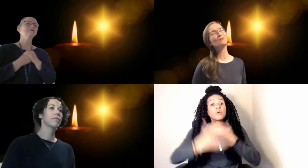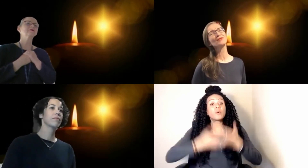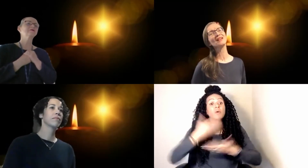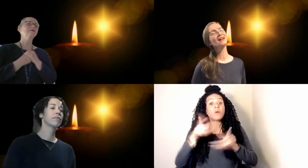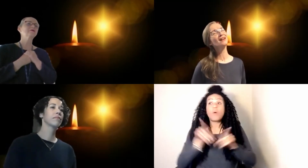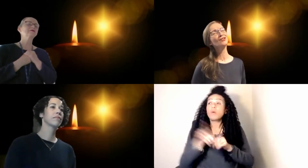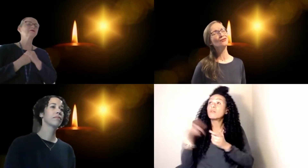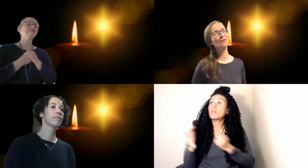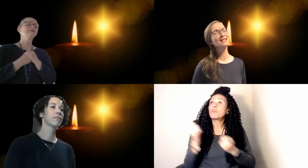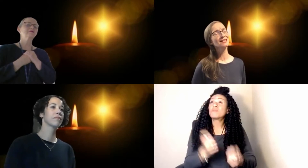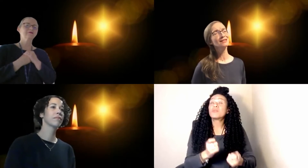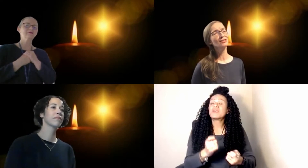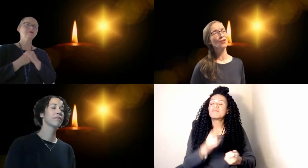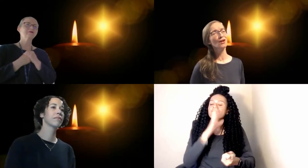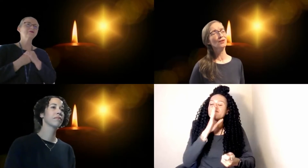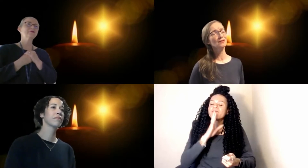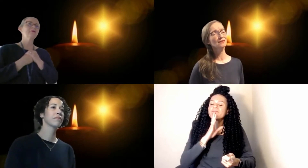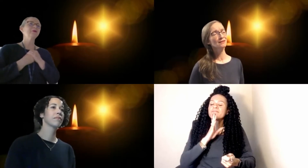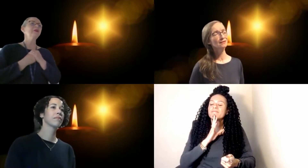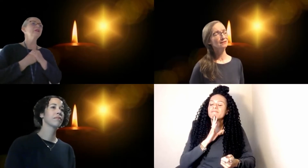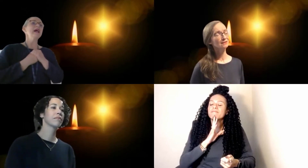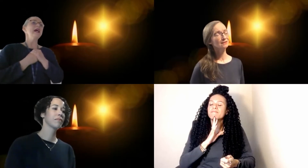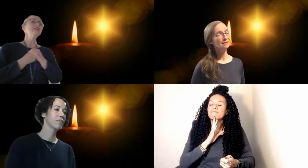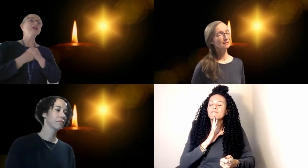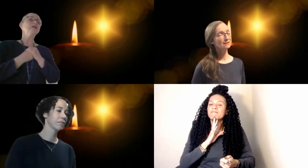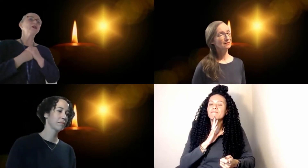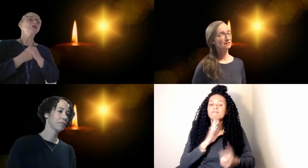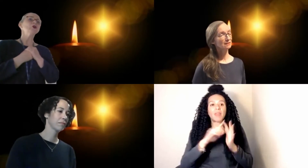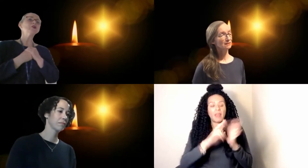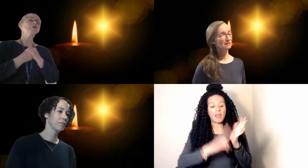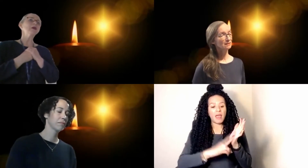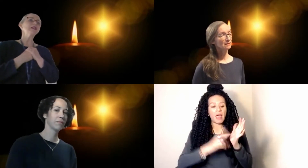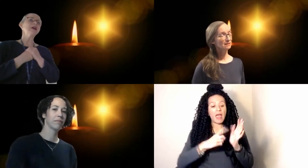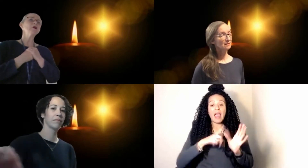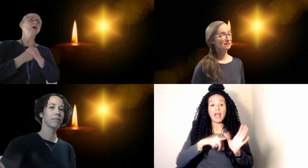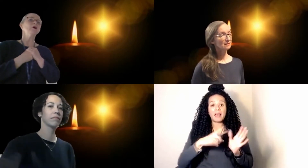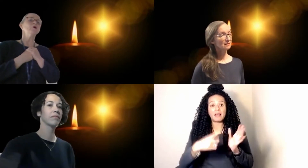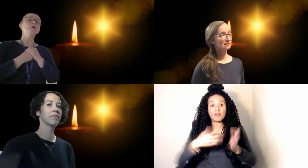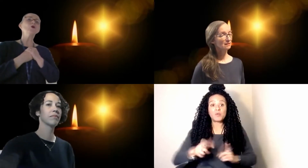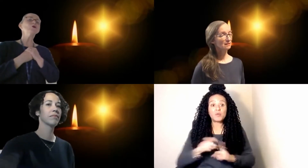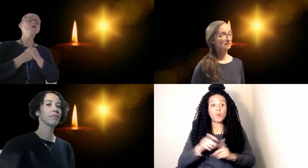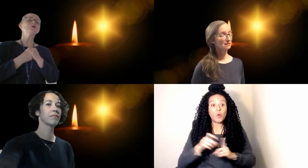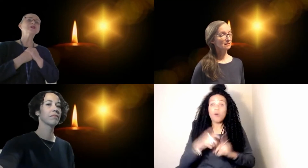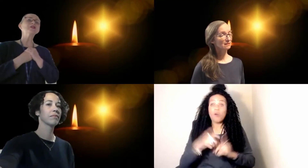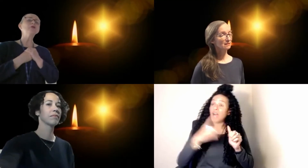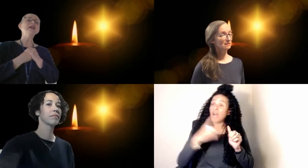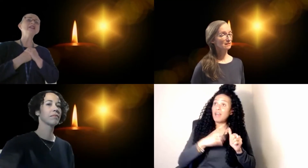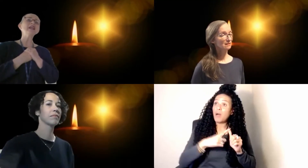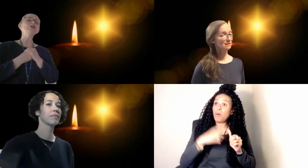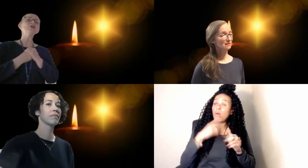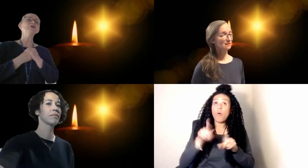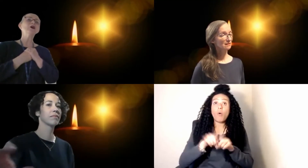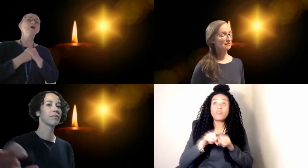also bring her great sorrow. Enya, daughter of MacNow, was also visited by